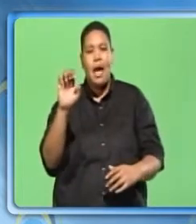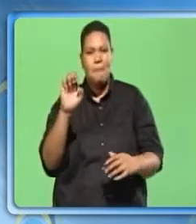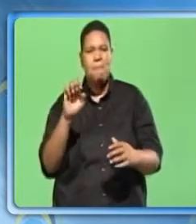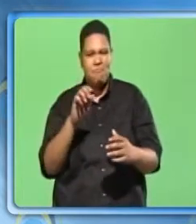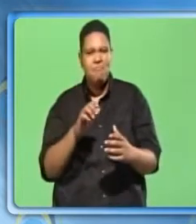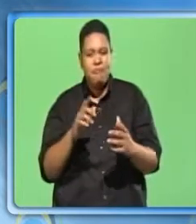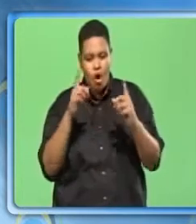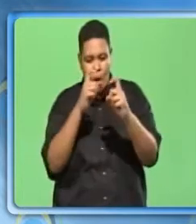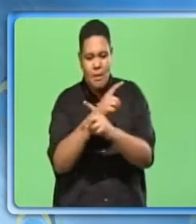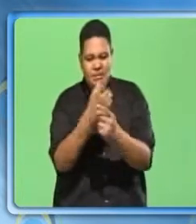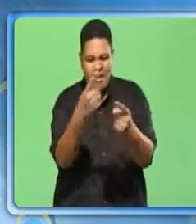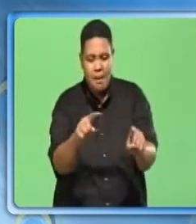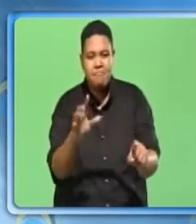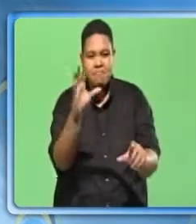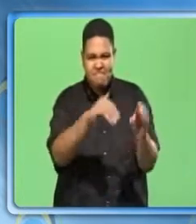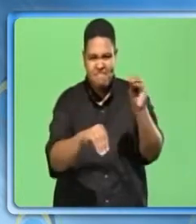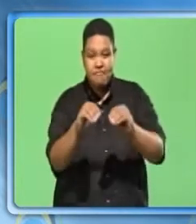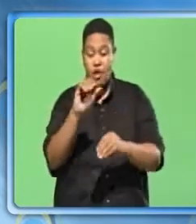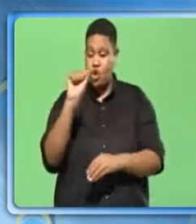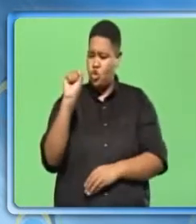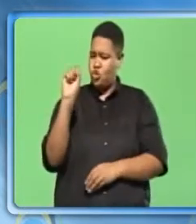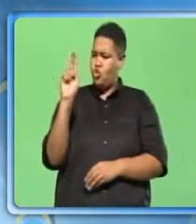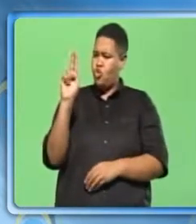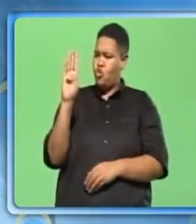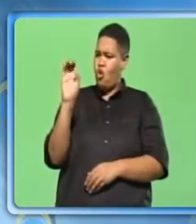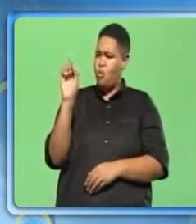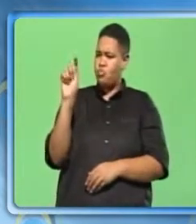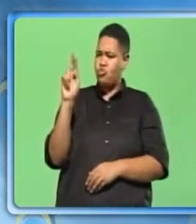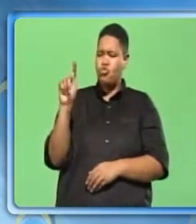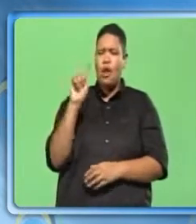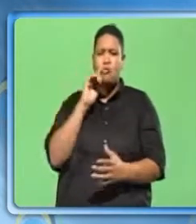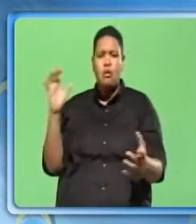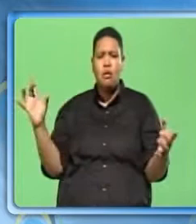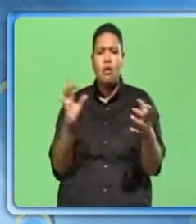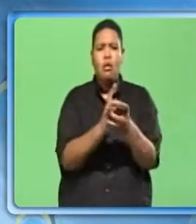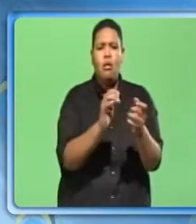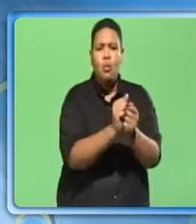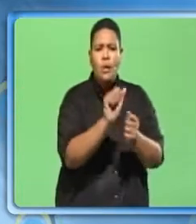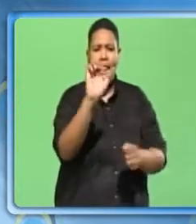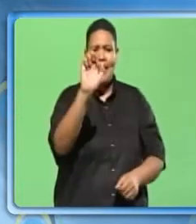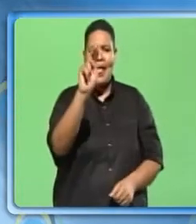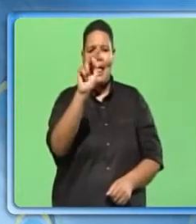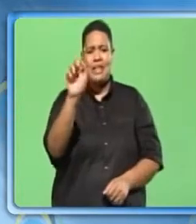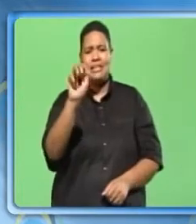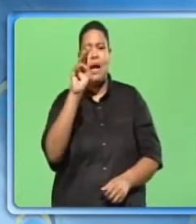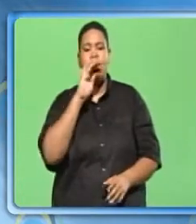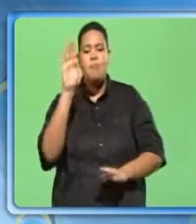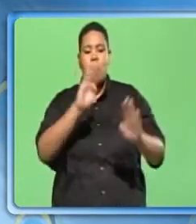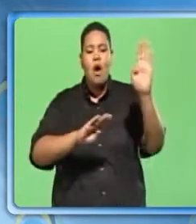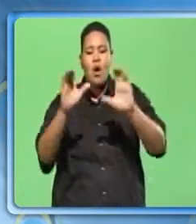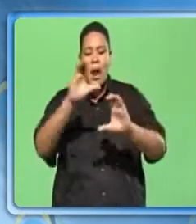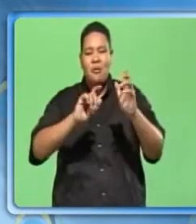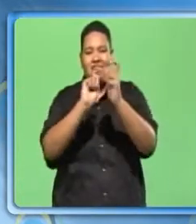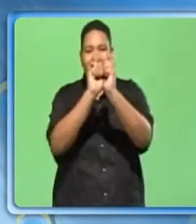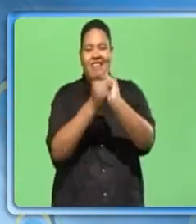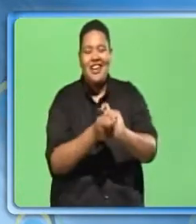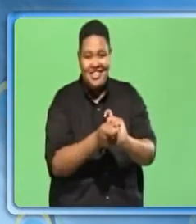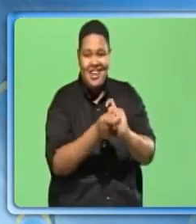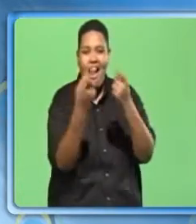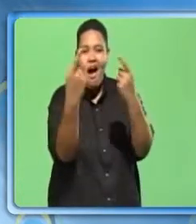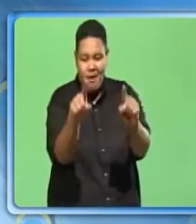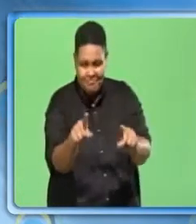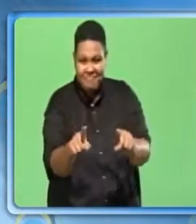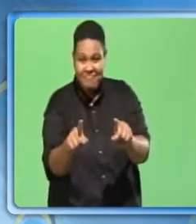The substrate is the substance that the enzyme acts on in a biochemical reaction. This occurs so